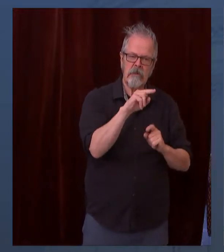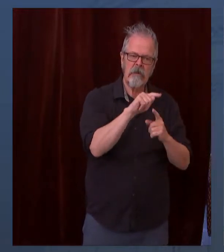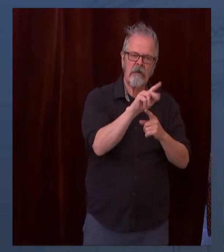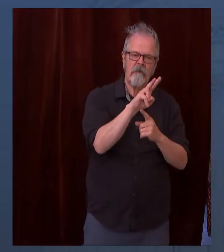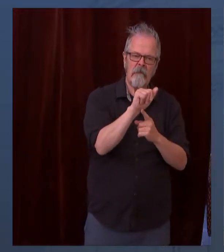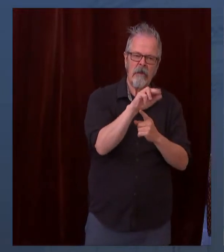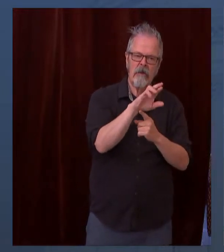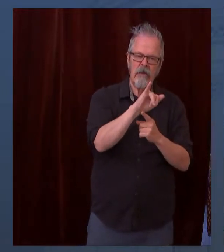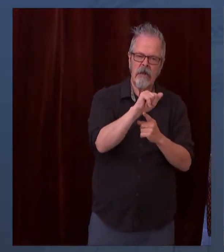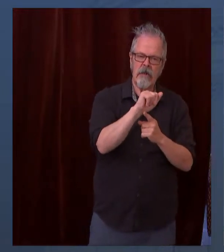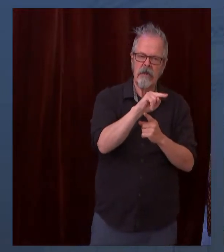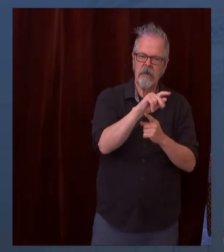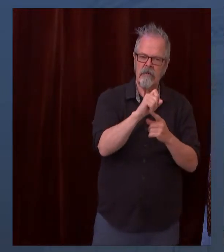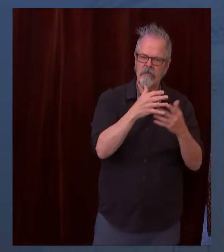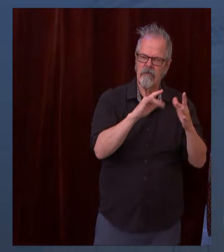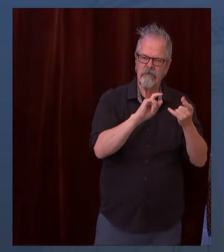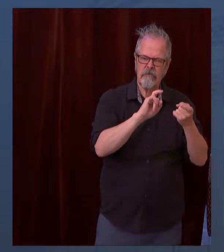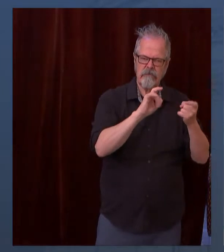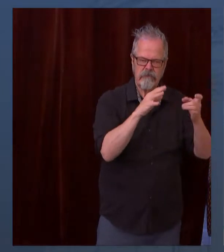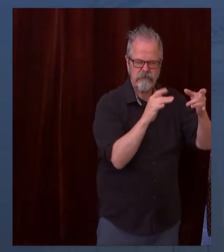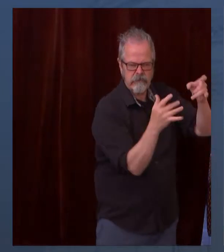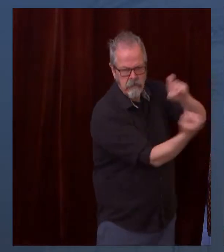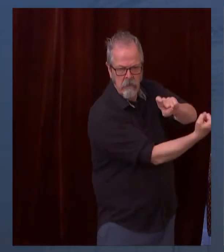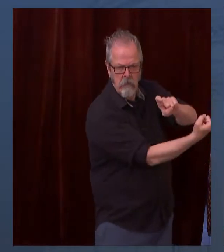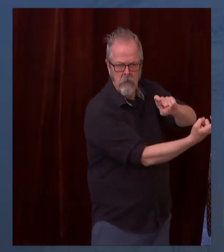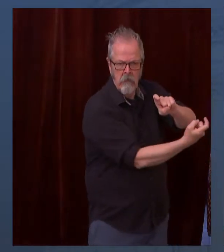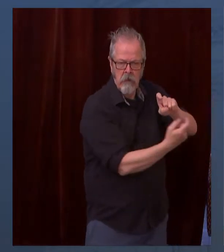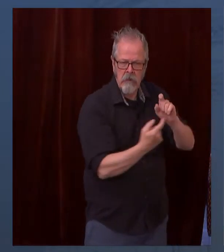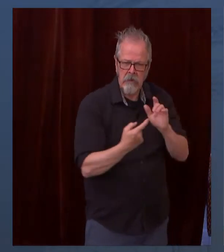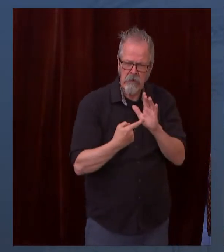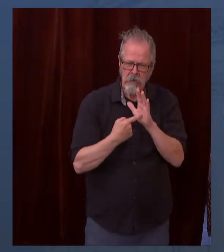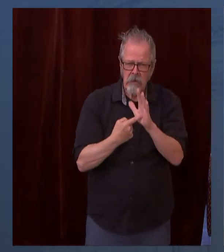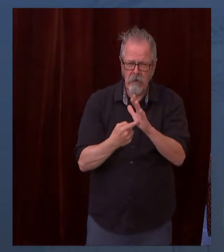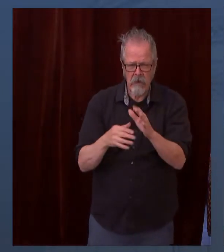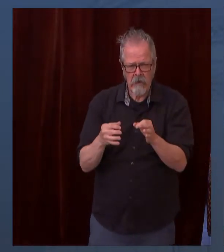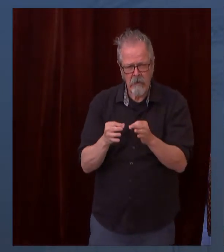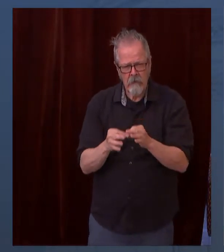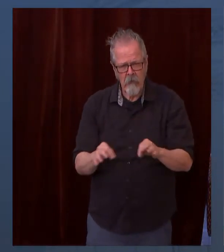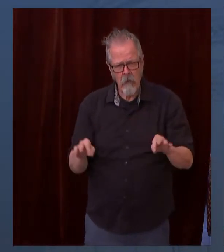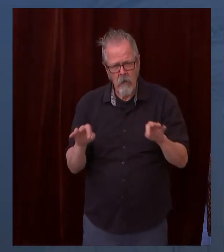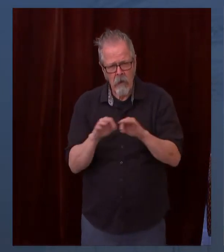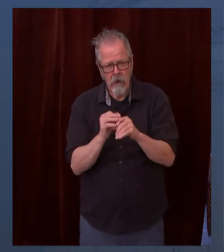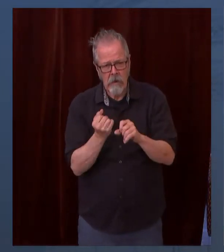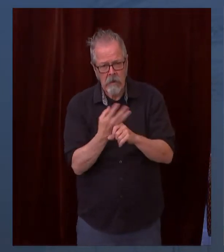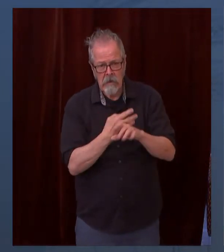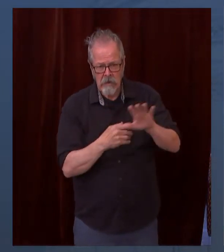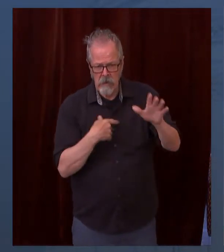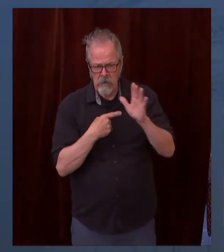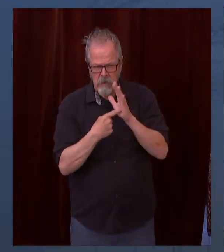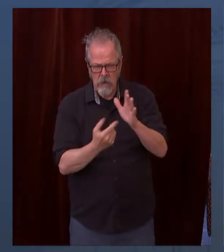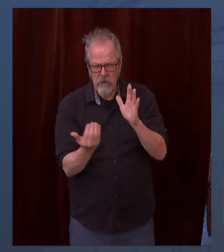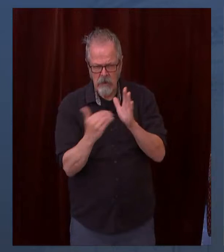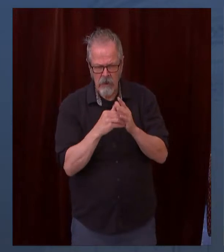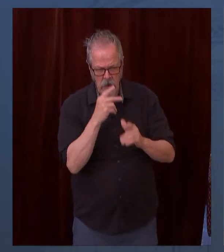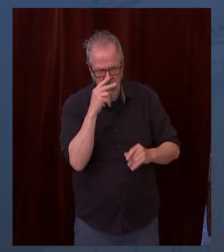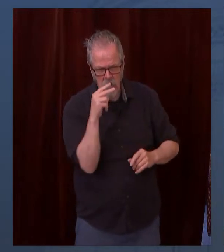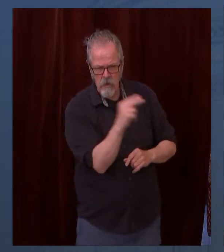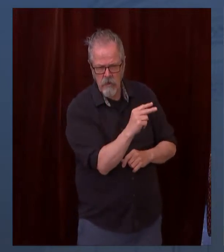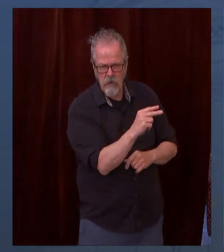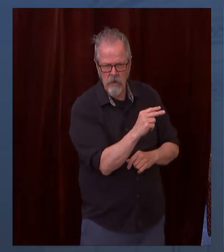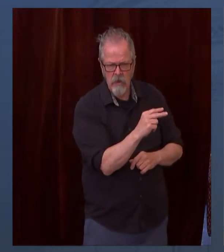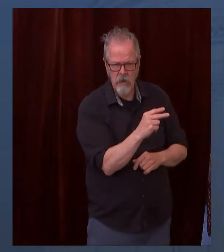watch it again. We'll set it up again, and let's just watch the varieties again. Go ahead. The gray's coming on. Now we have